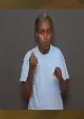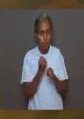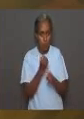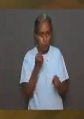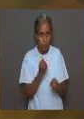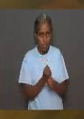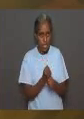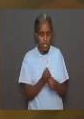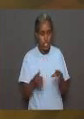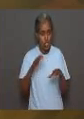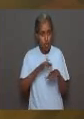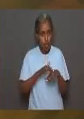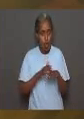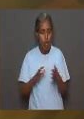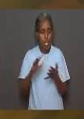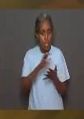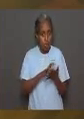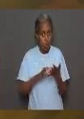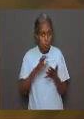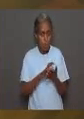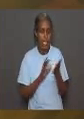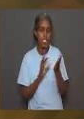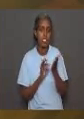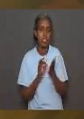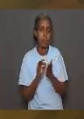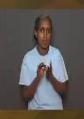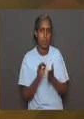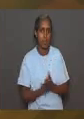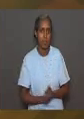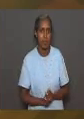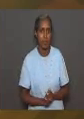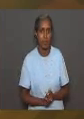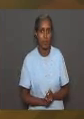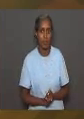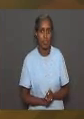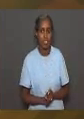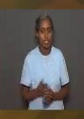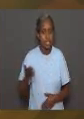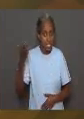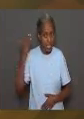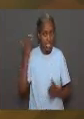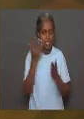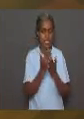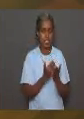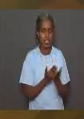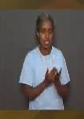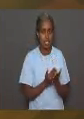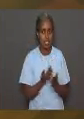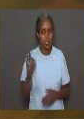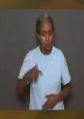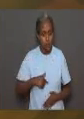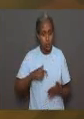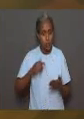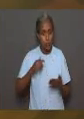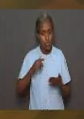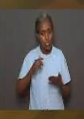operations on complex numbers. In the last lesson, we